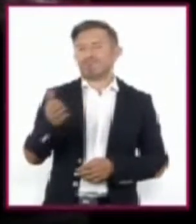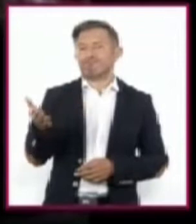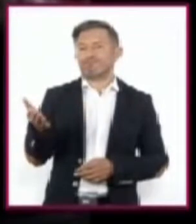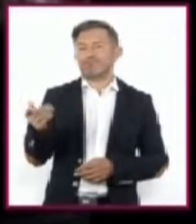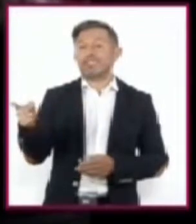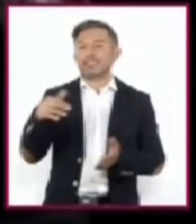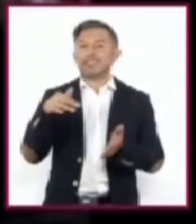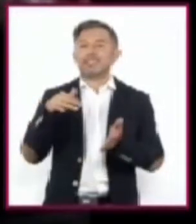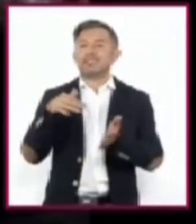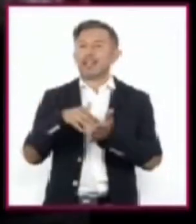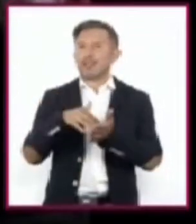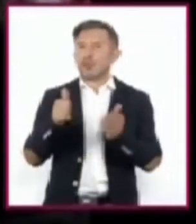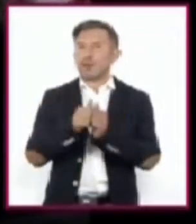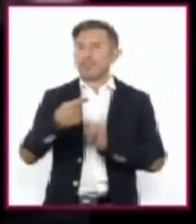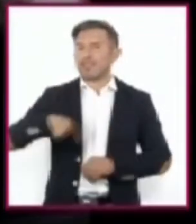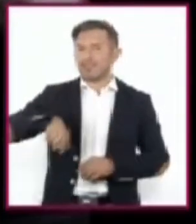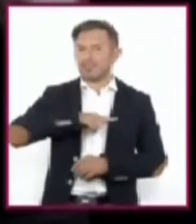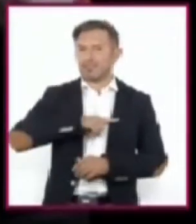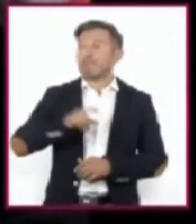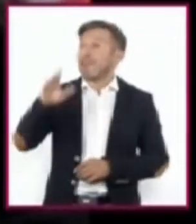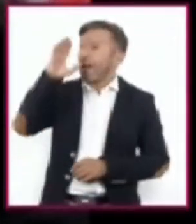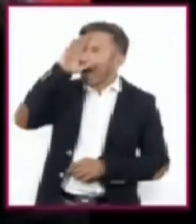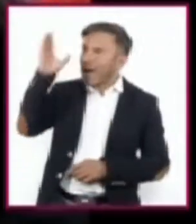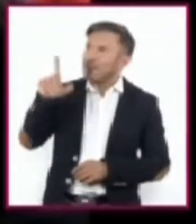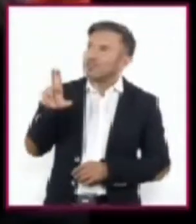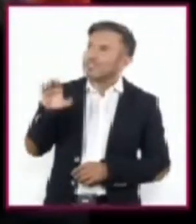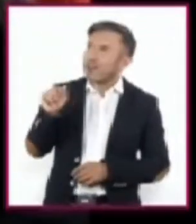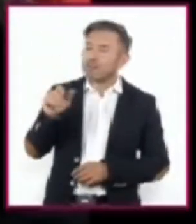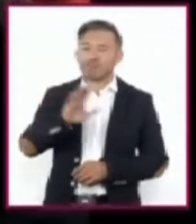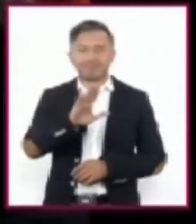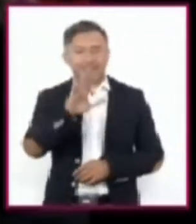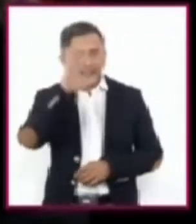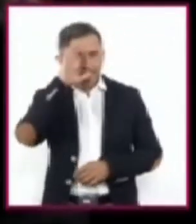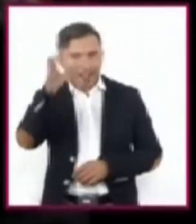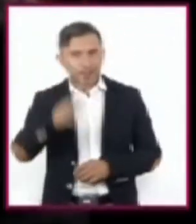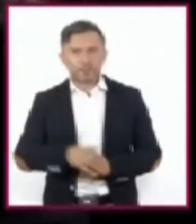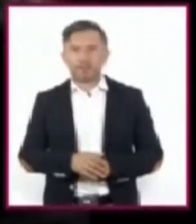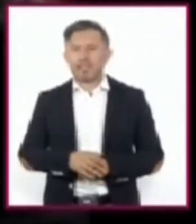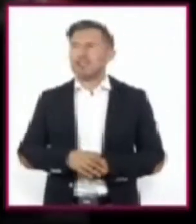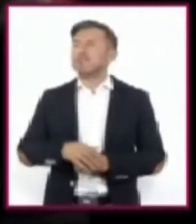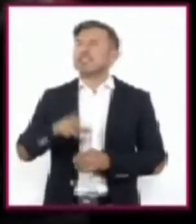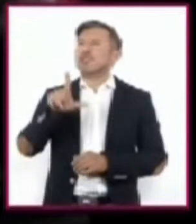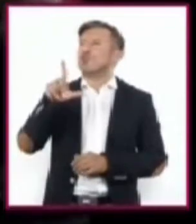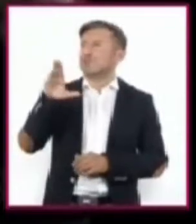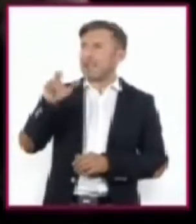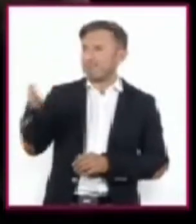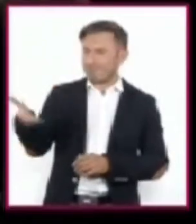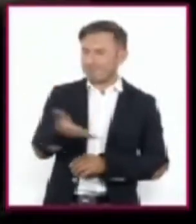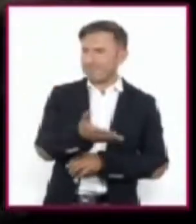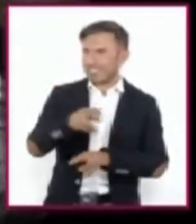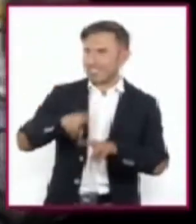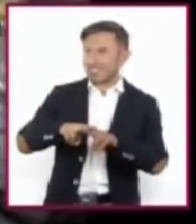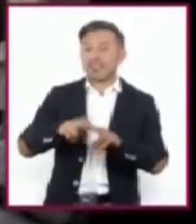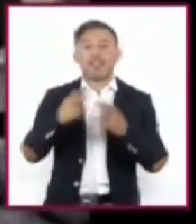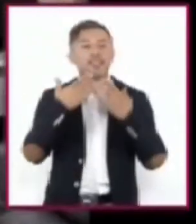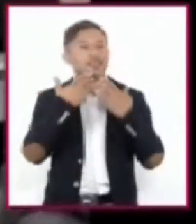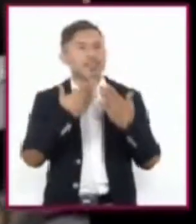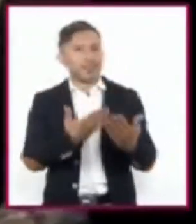us. Hi, Lucia. Hi, Lucia. Hi. Take a seat, Lucia. Thank you.